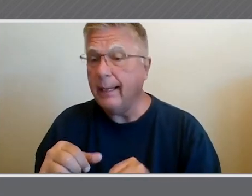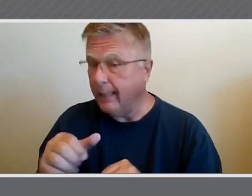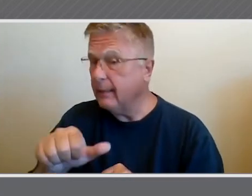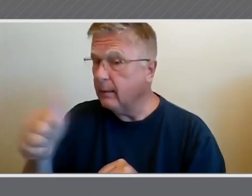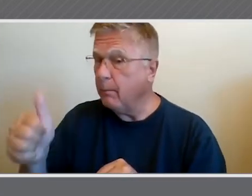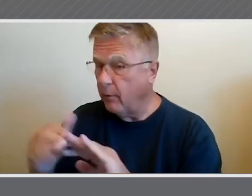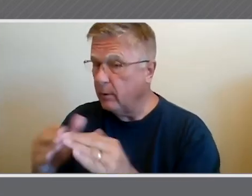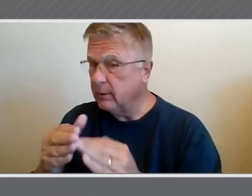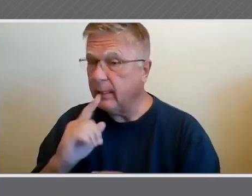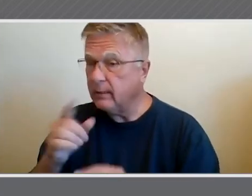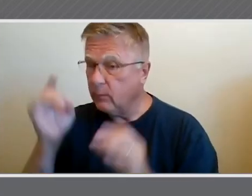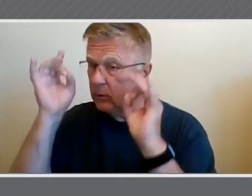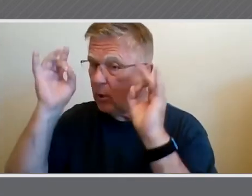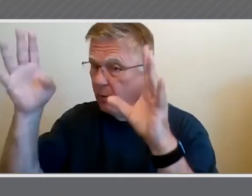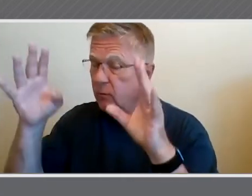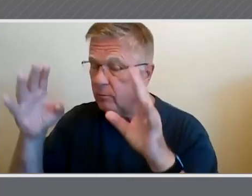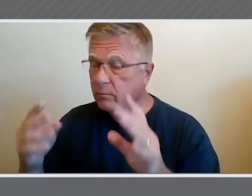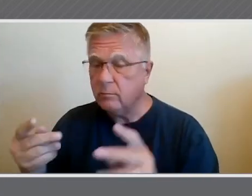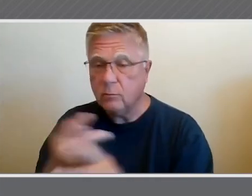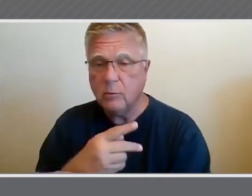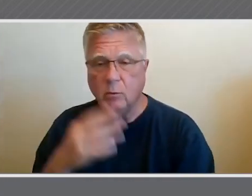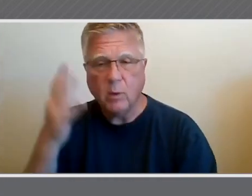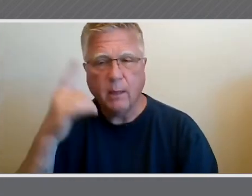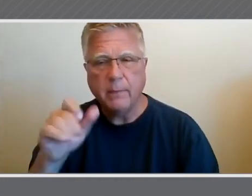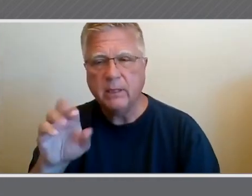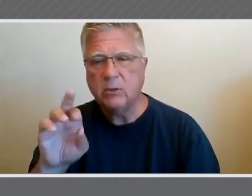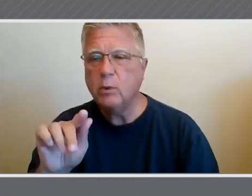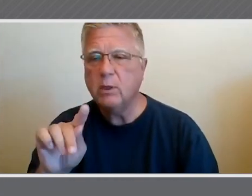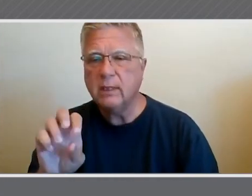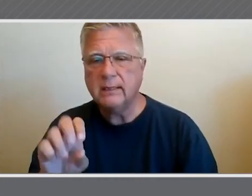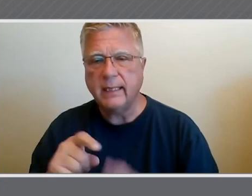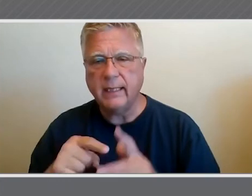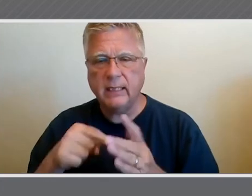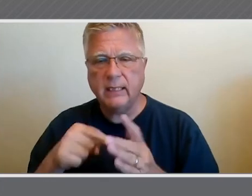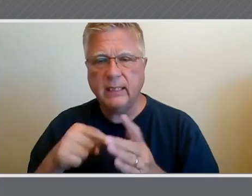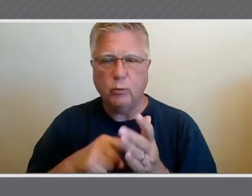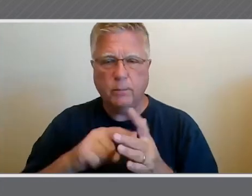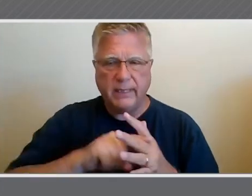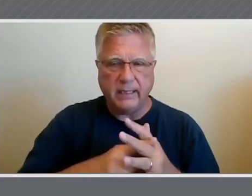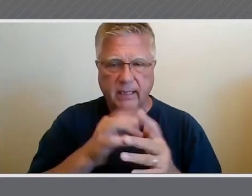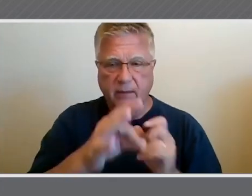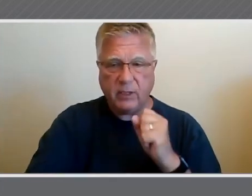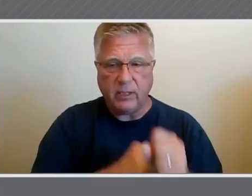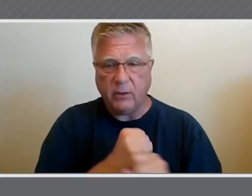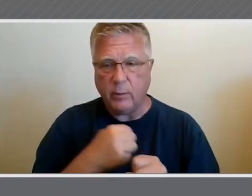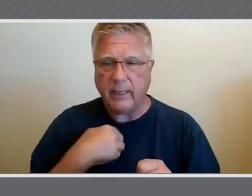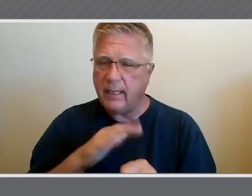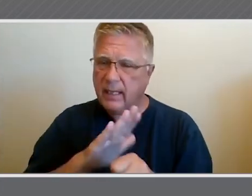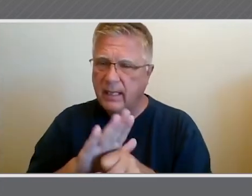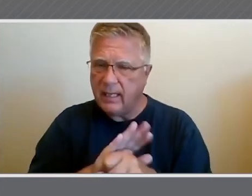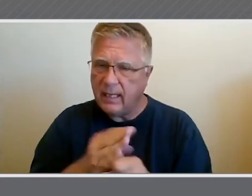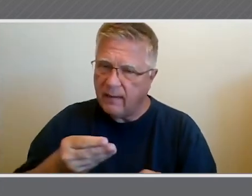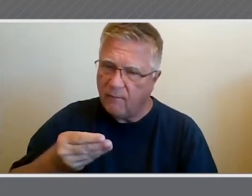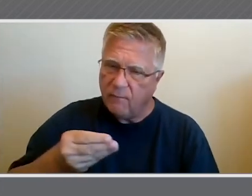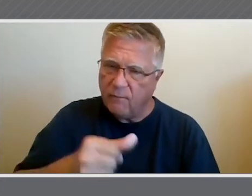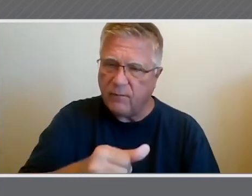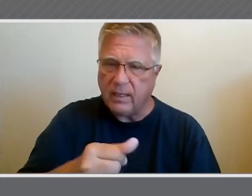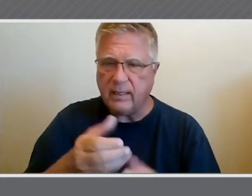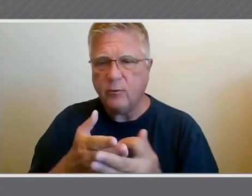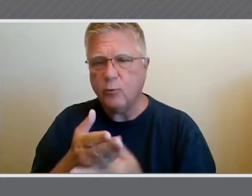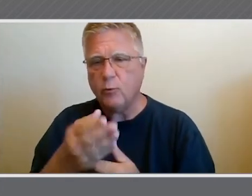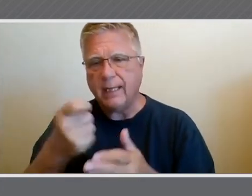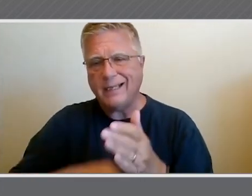cities. So because real estate is due at the beginning of the year, we had enough funding through that